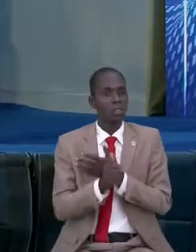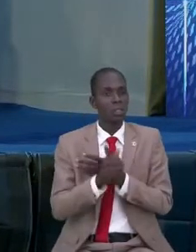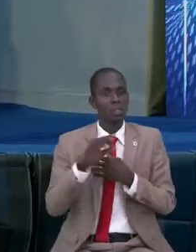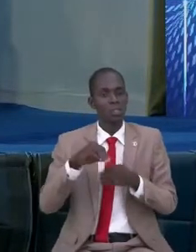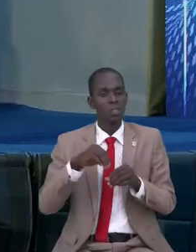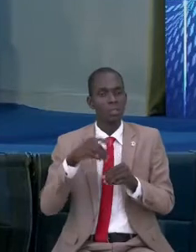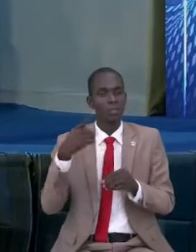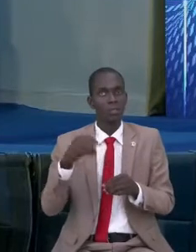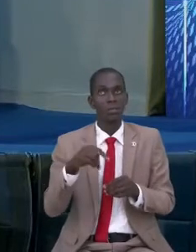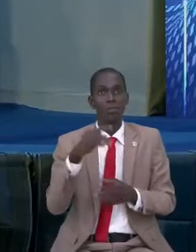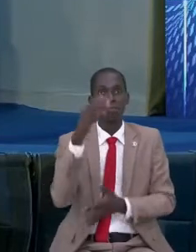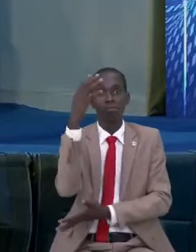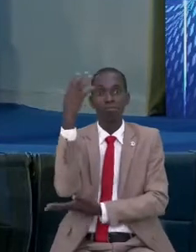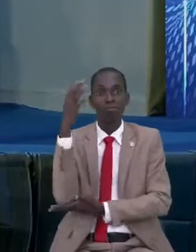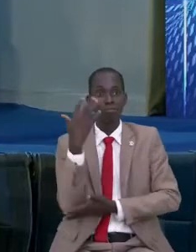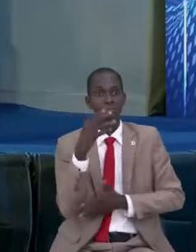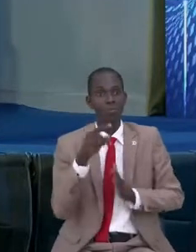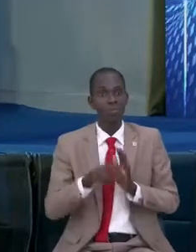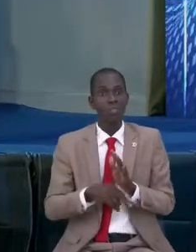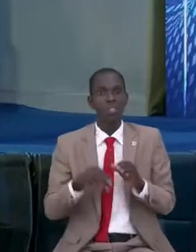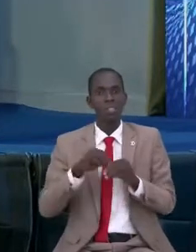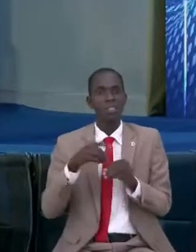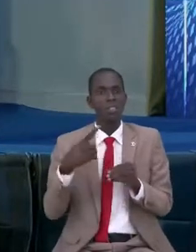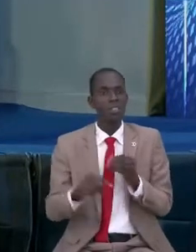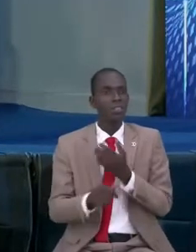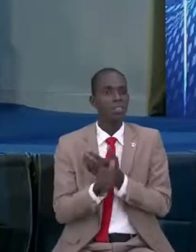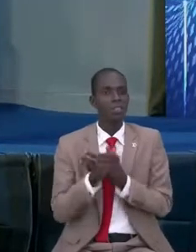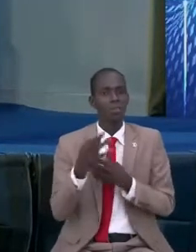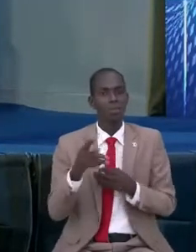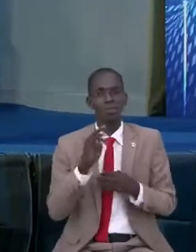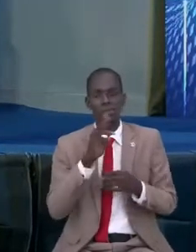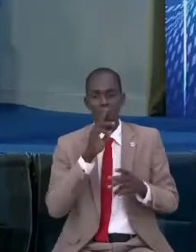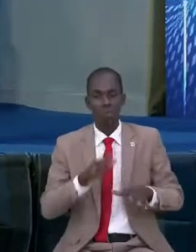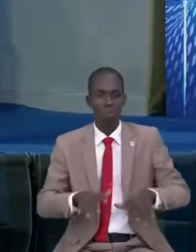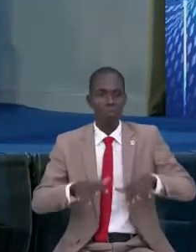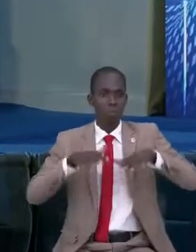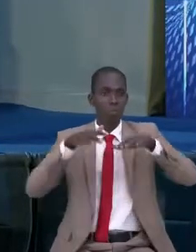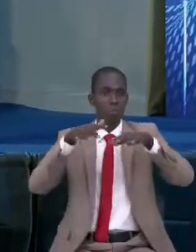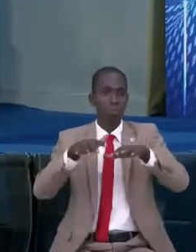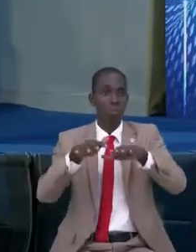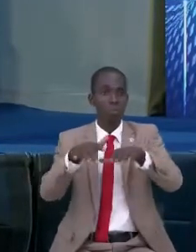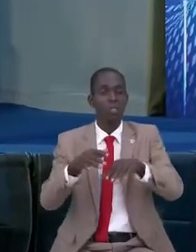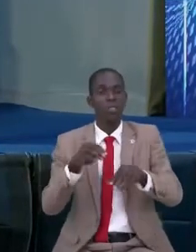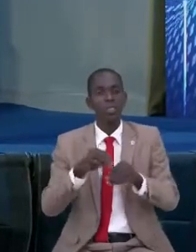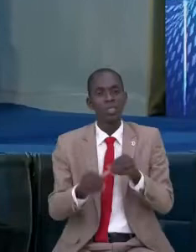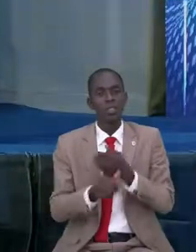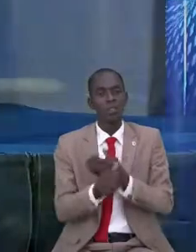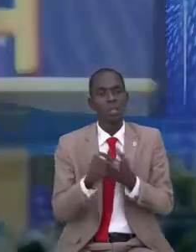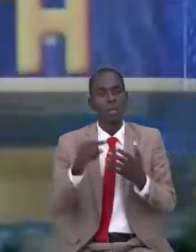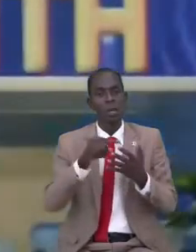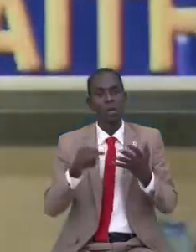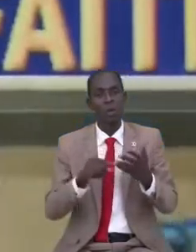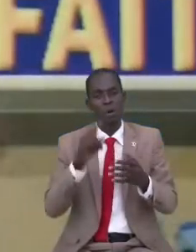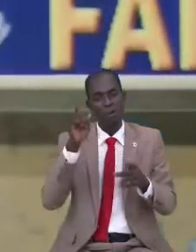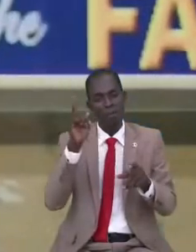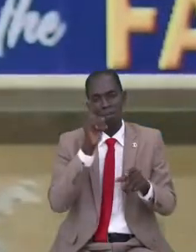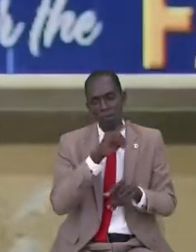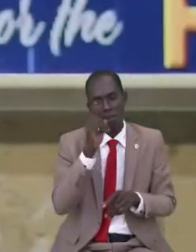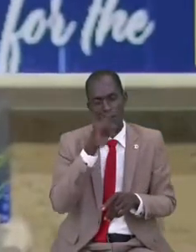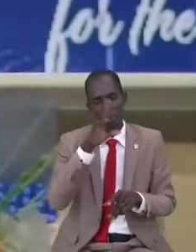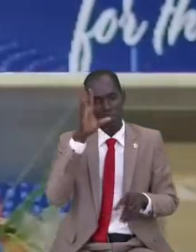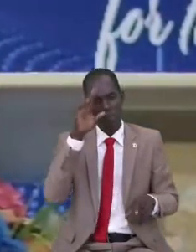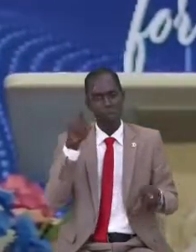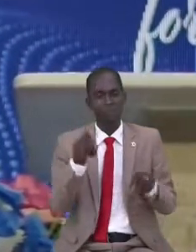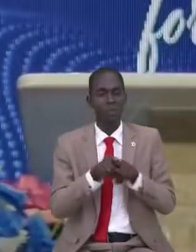in perils in the city, look at this, in perils among false brethren,